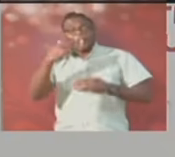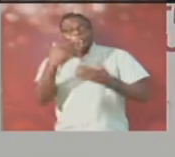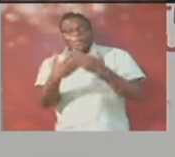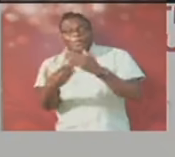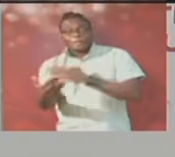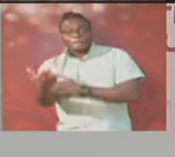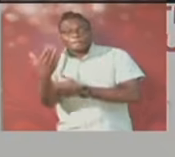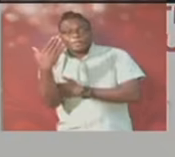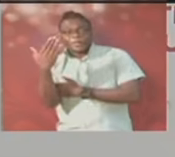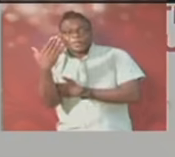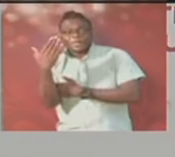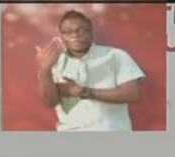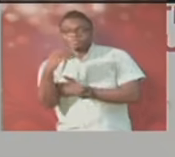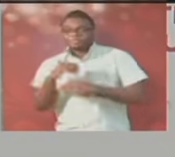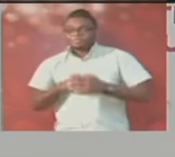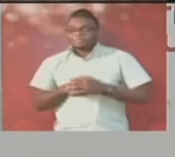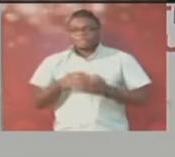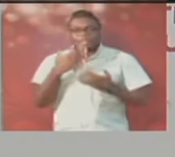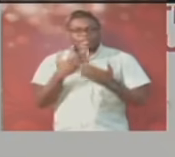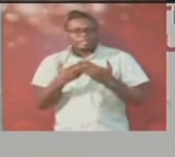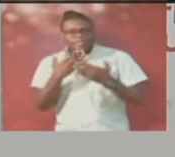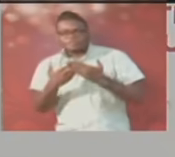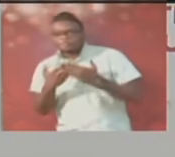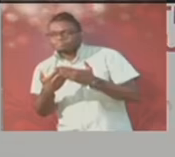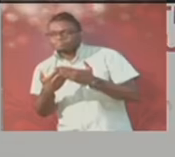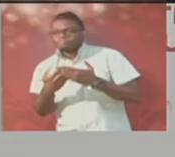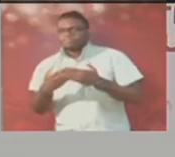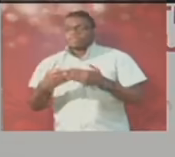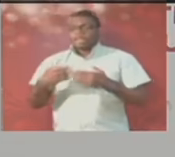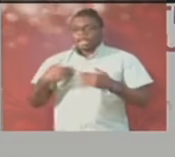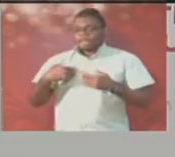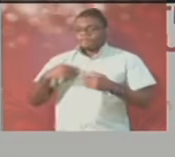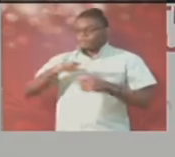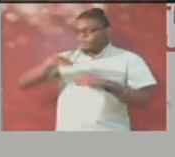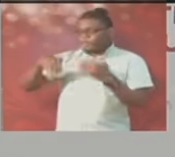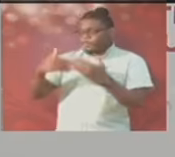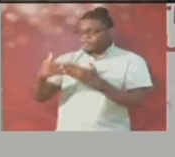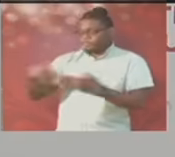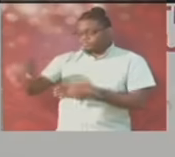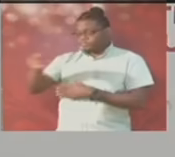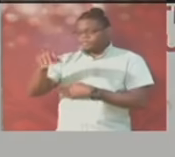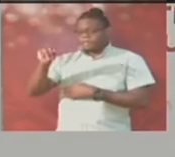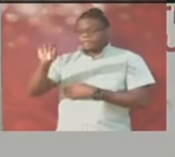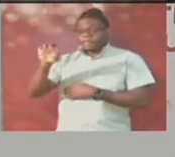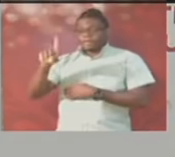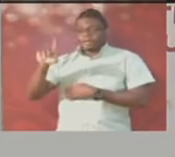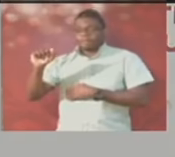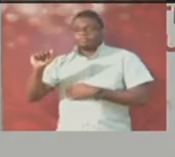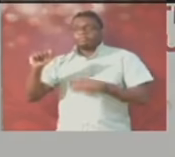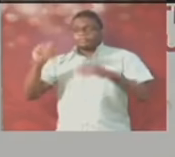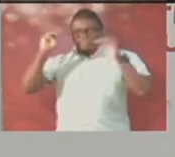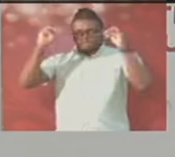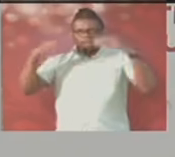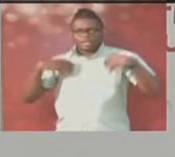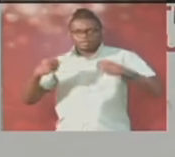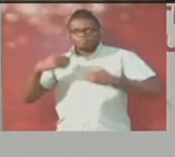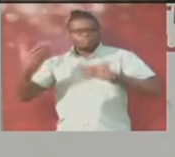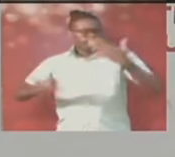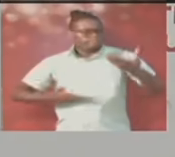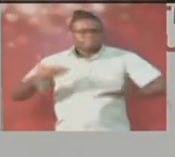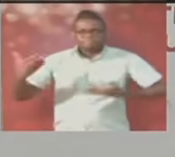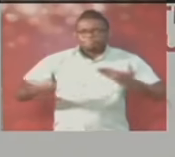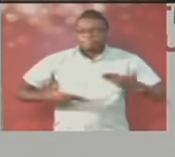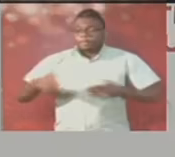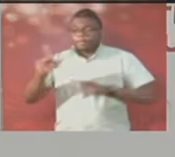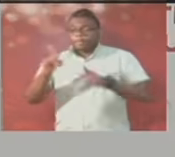Alexander this morning. The Ministry of Health's virtual media conference, we welcome you for this video